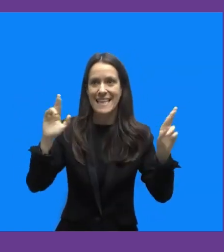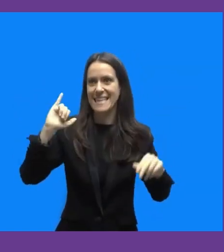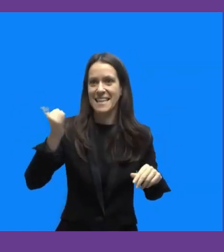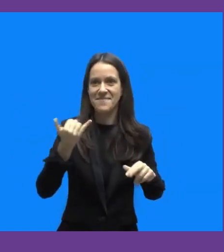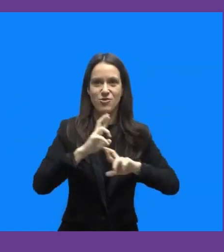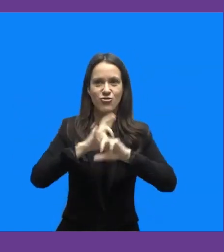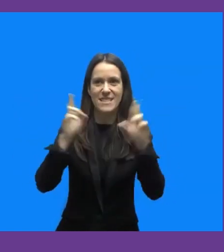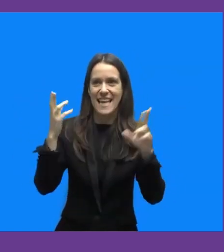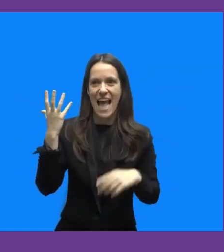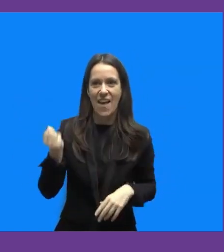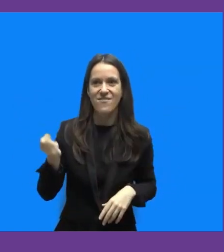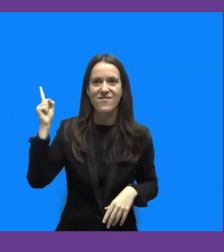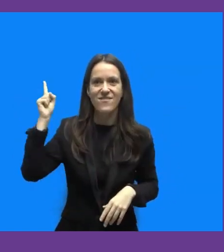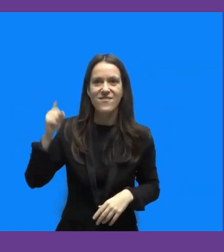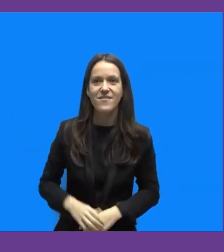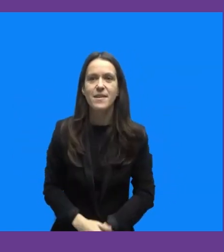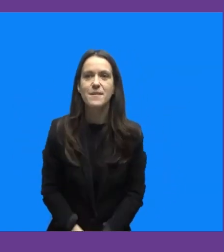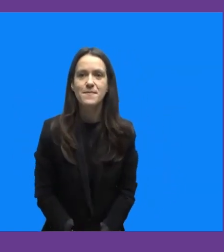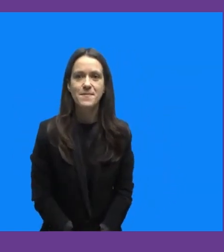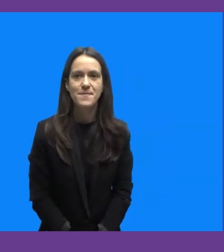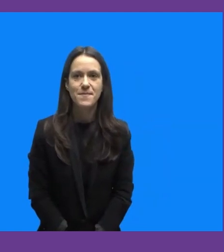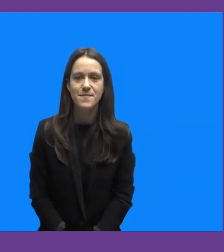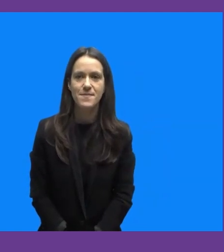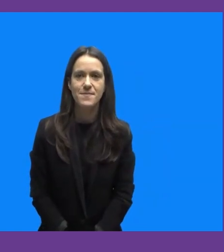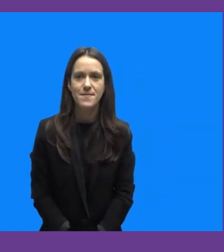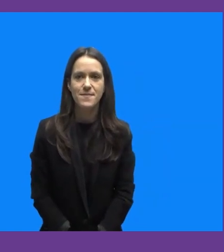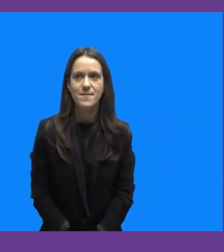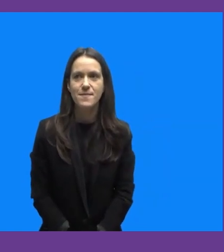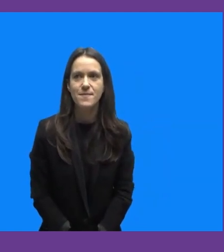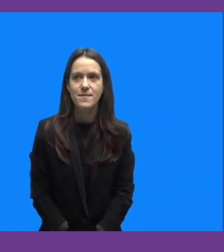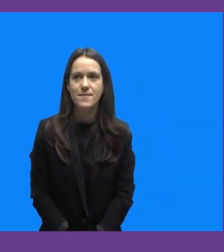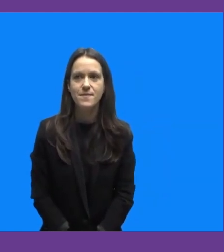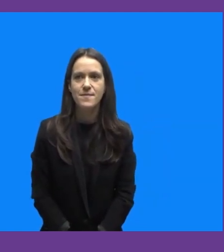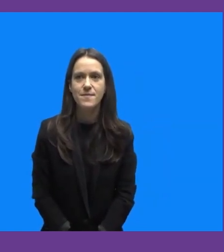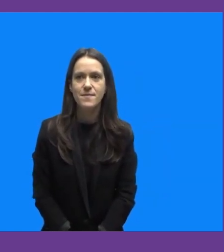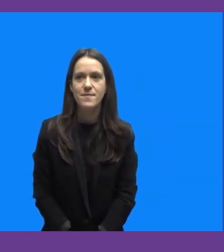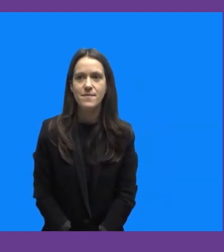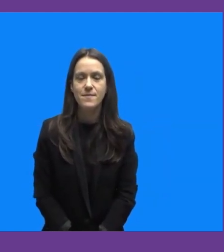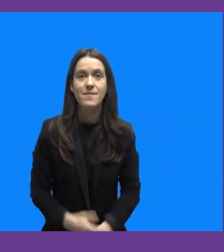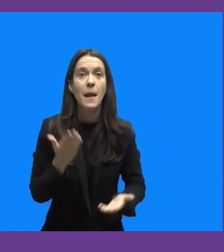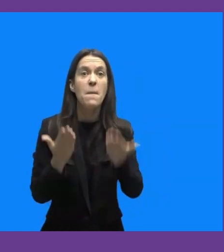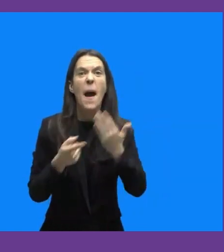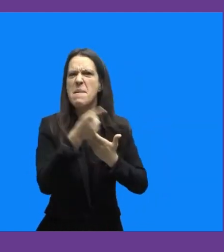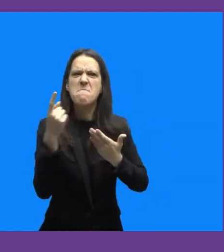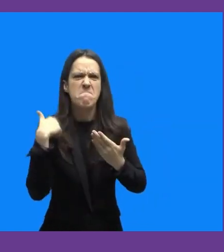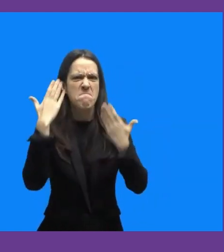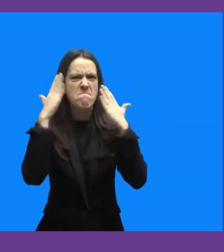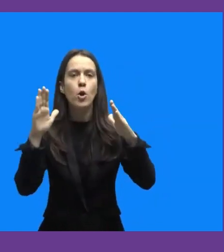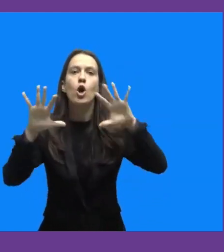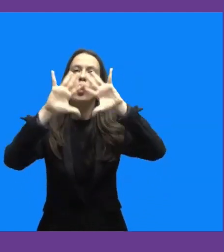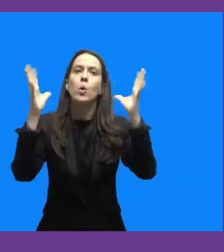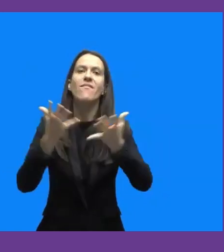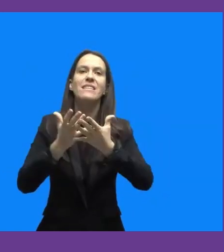clicker there, I think we'll just explain, I suppose, for people who may not be familiar with universal design.